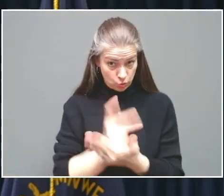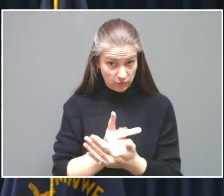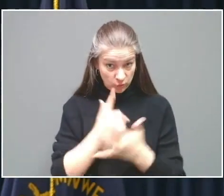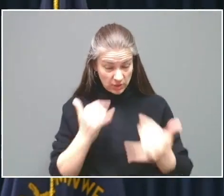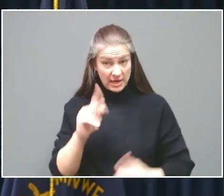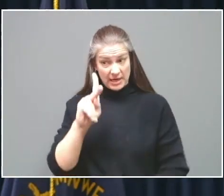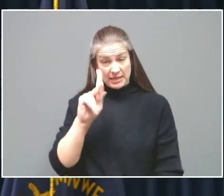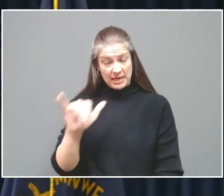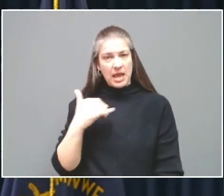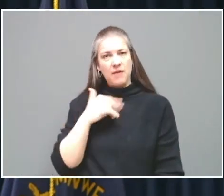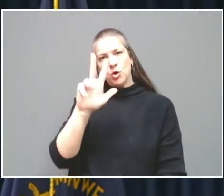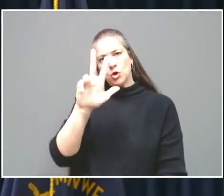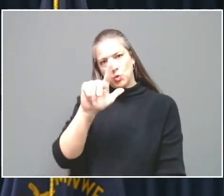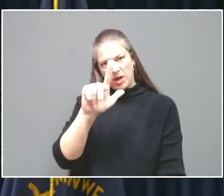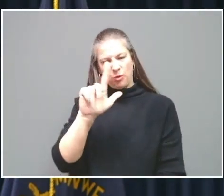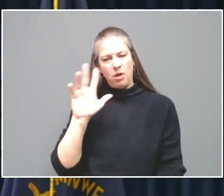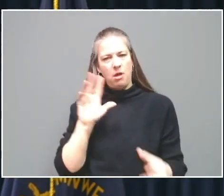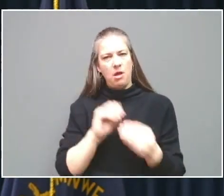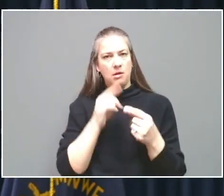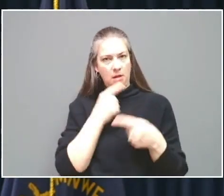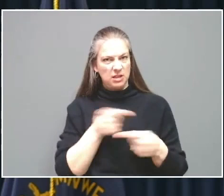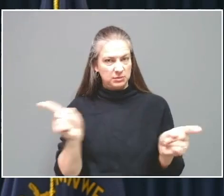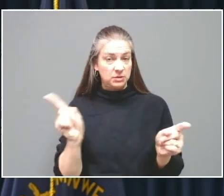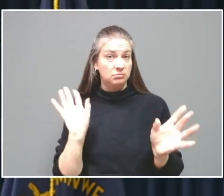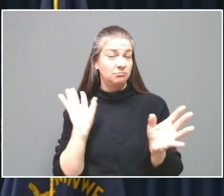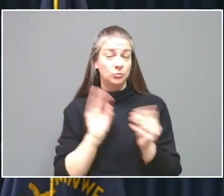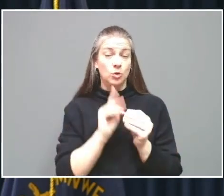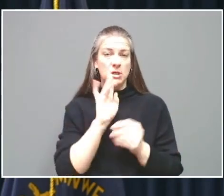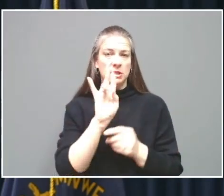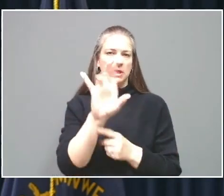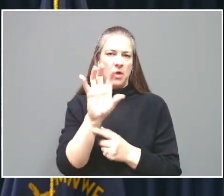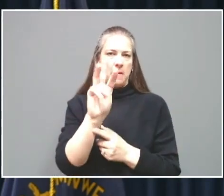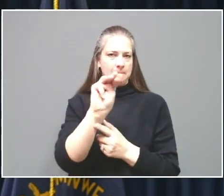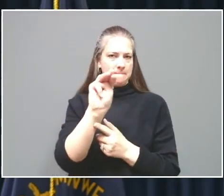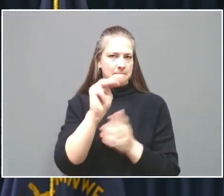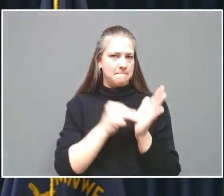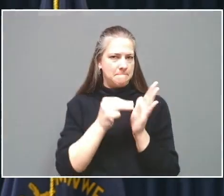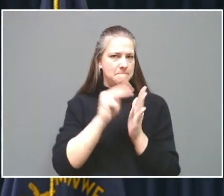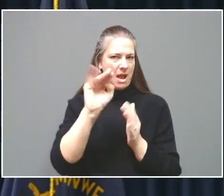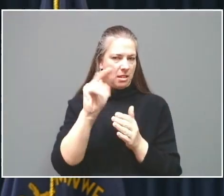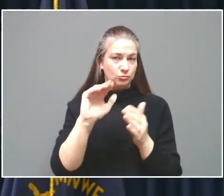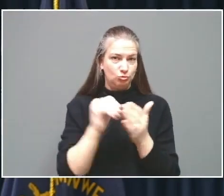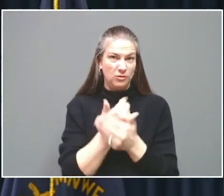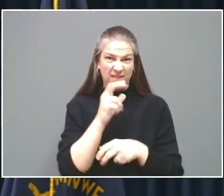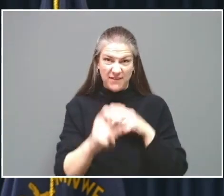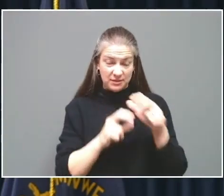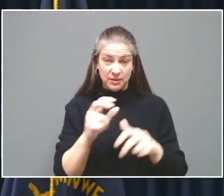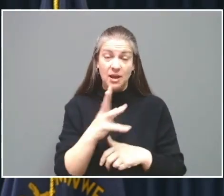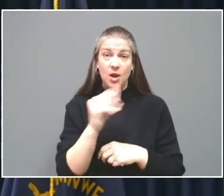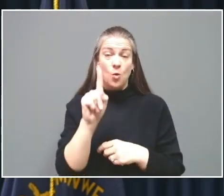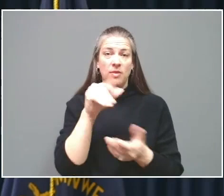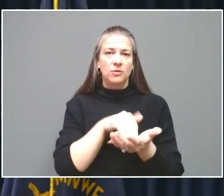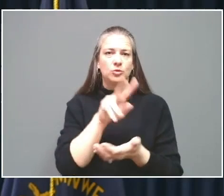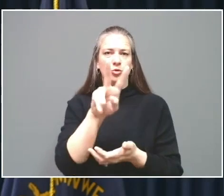23 plus announcements, well over 700 million in new investments, and over 1,200 full-time jobs